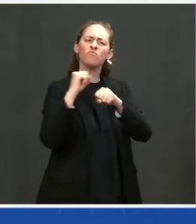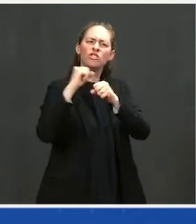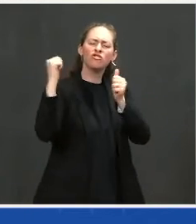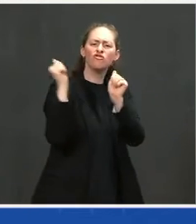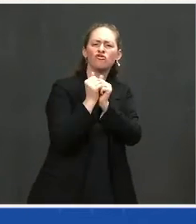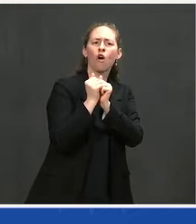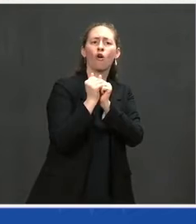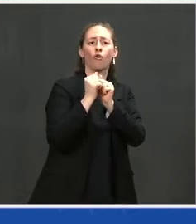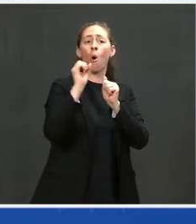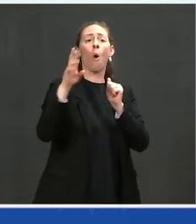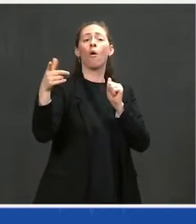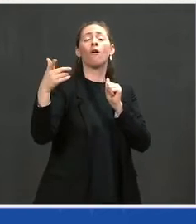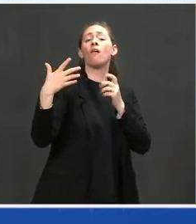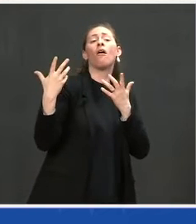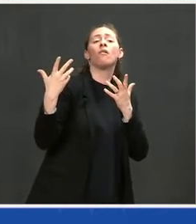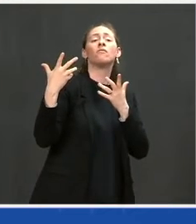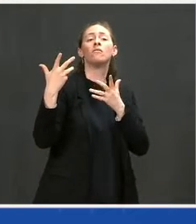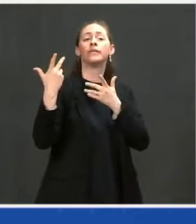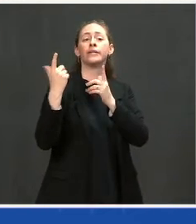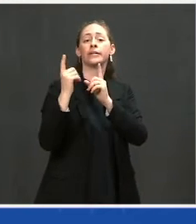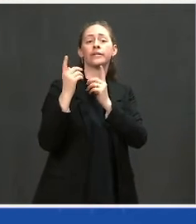want to proceed is to